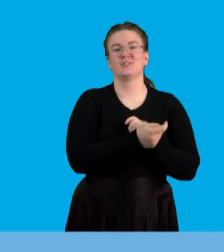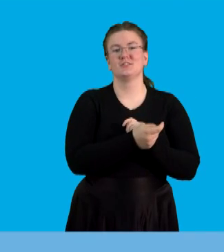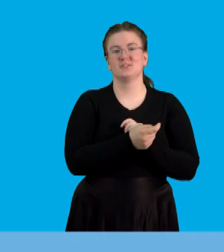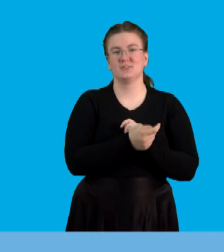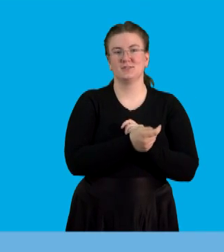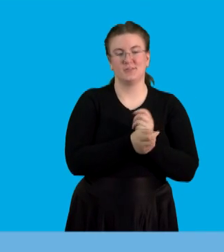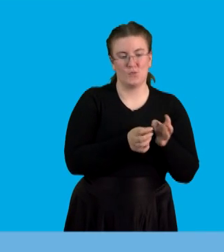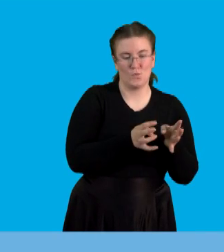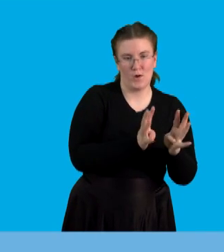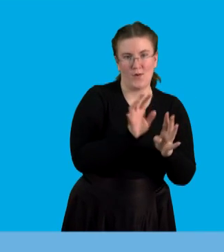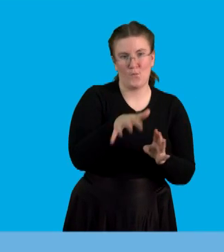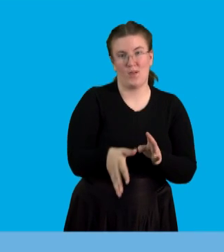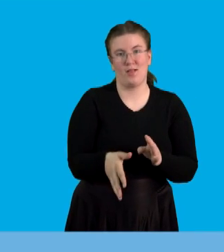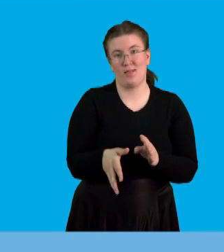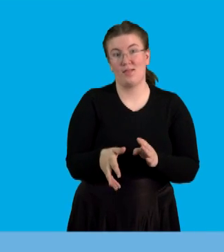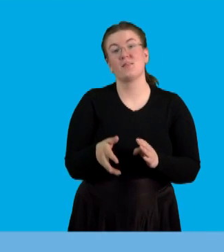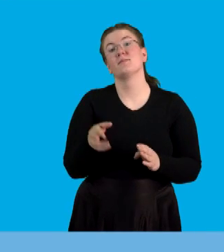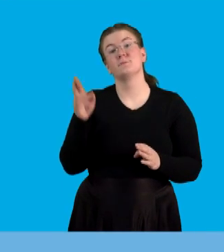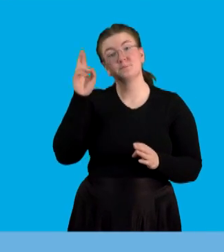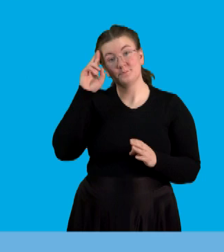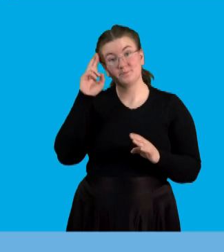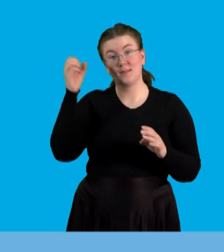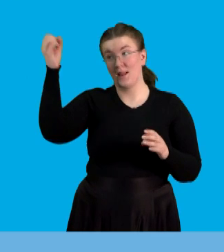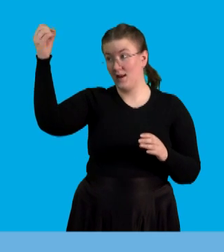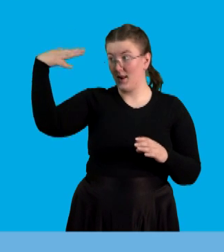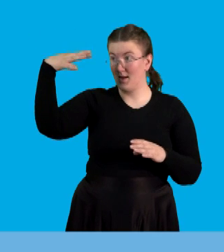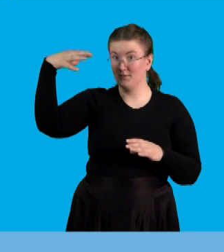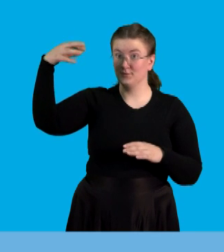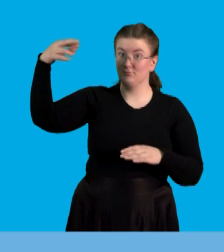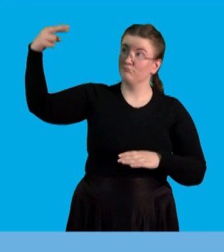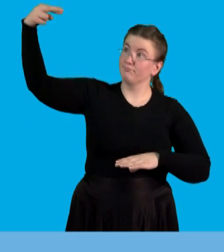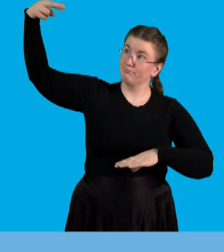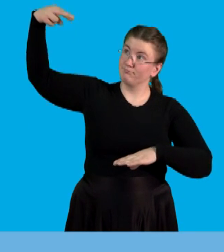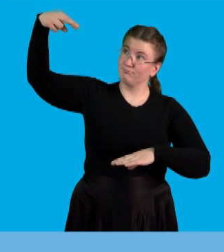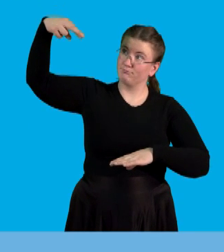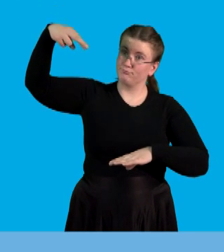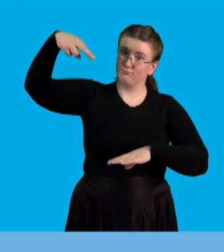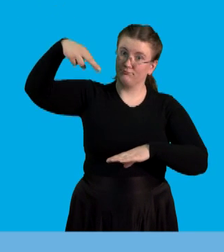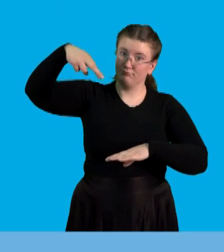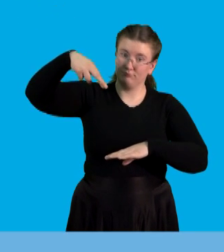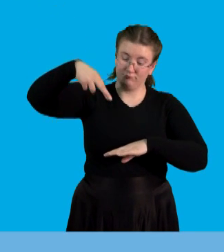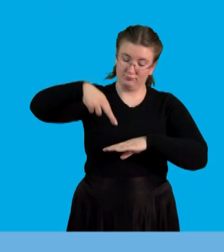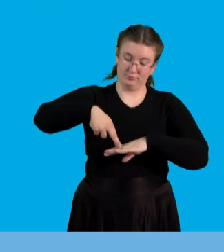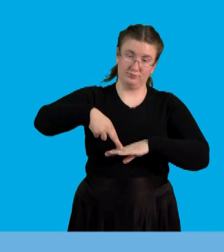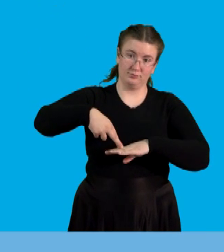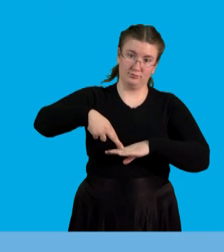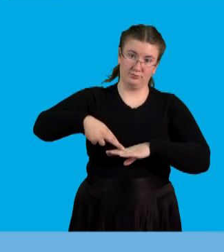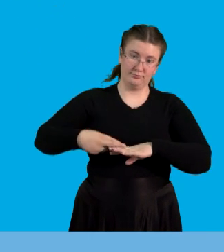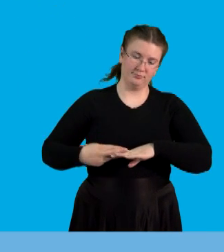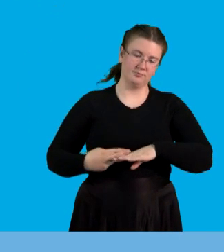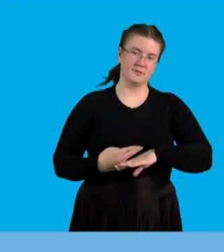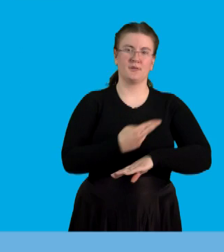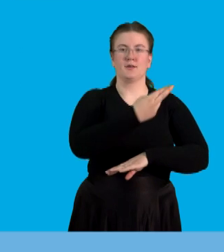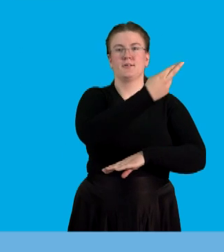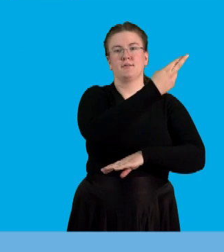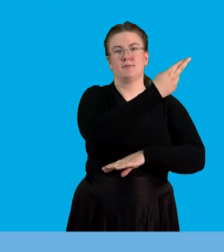your surface, light coming from the source, remember if it's coming from the source, it's your incident ray. If it now strikes the surface